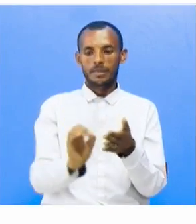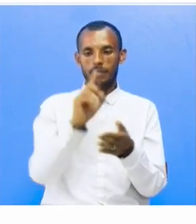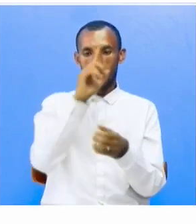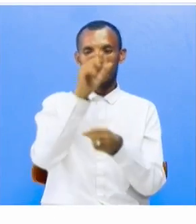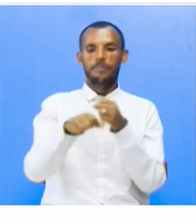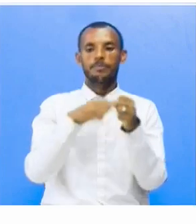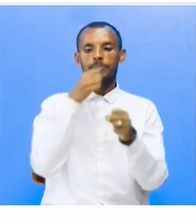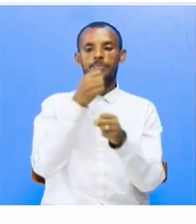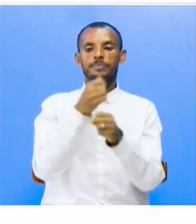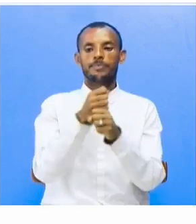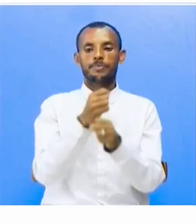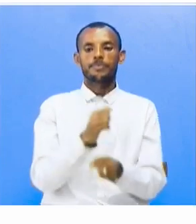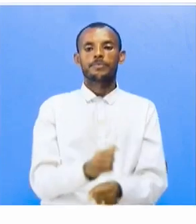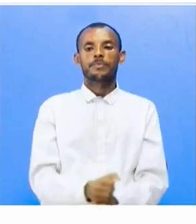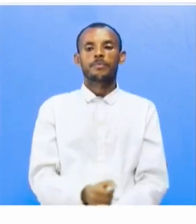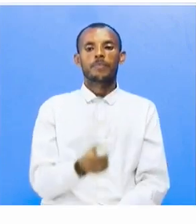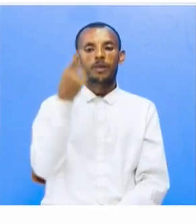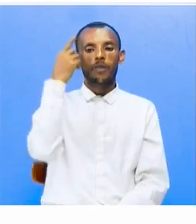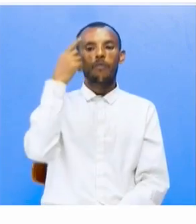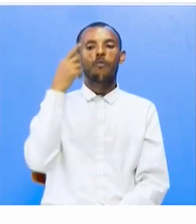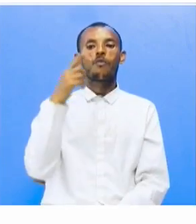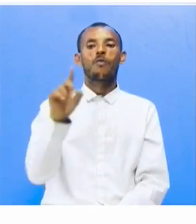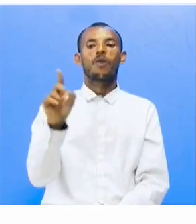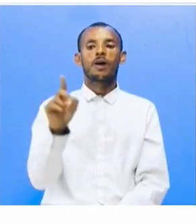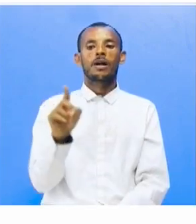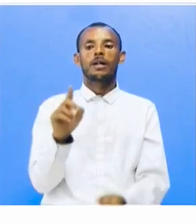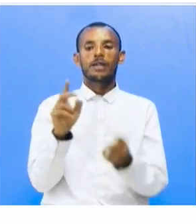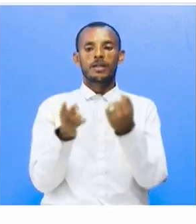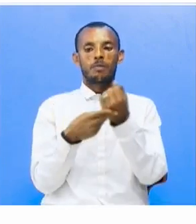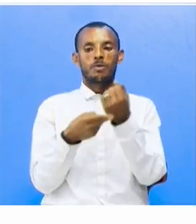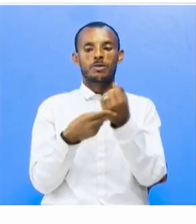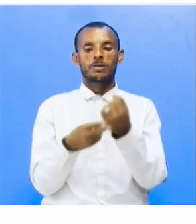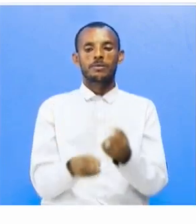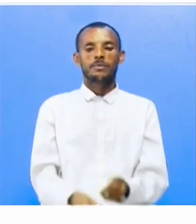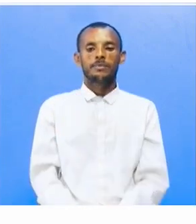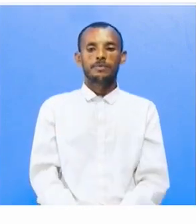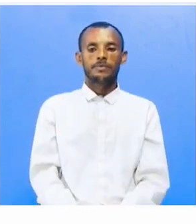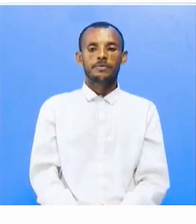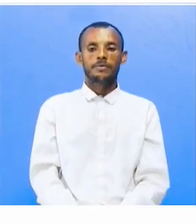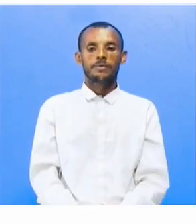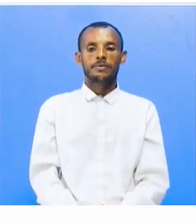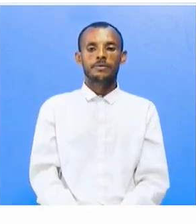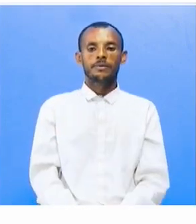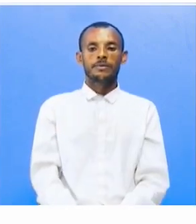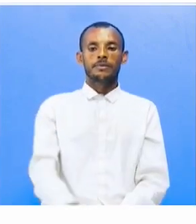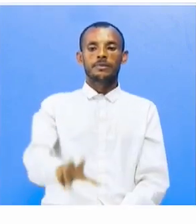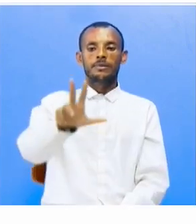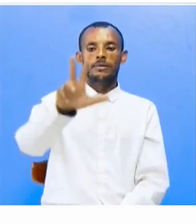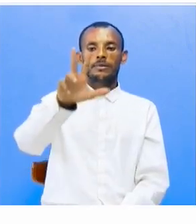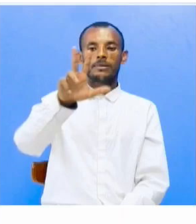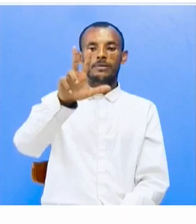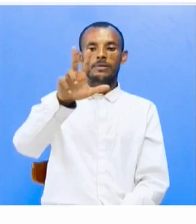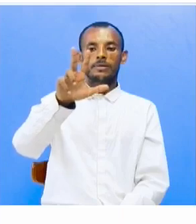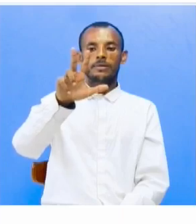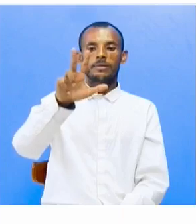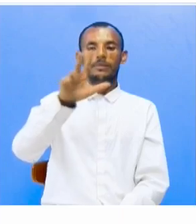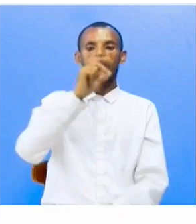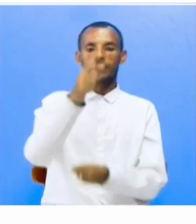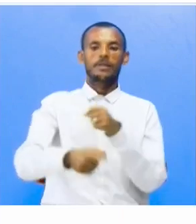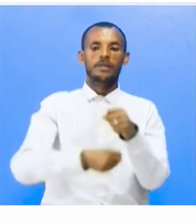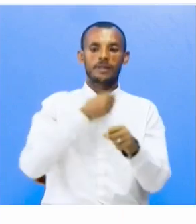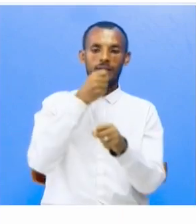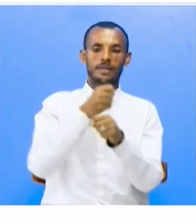year for deposit for 3 years.